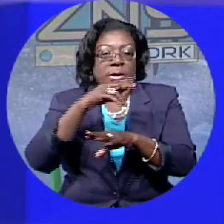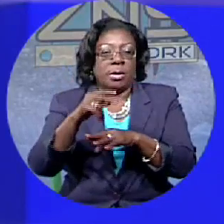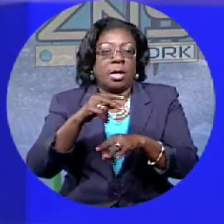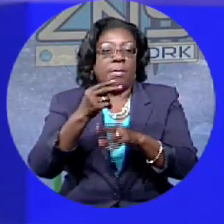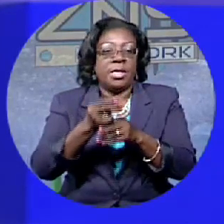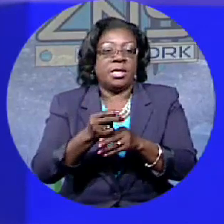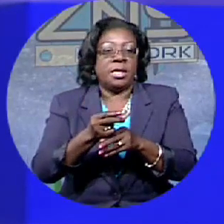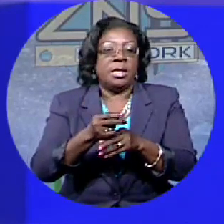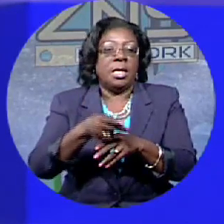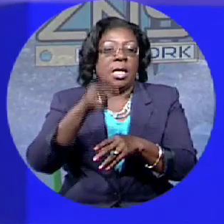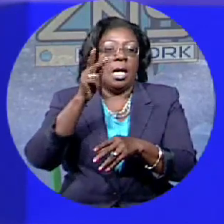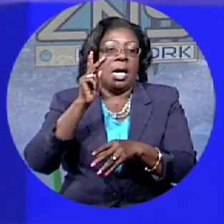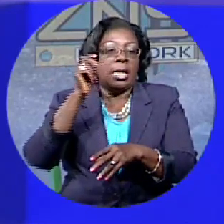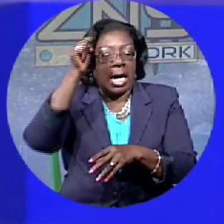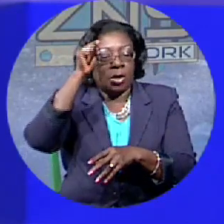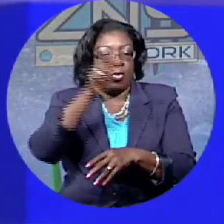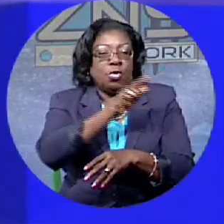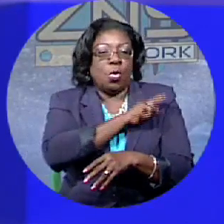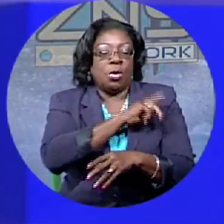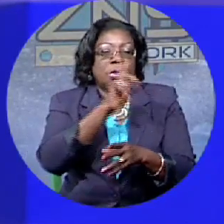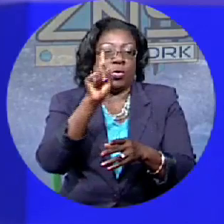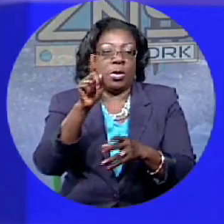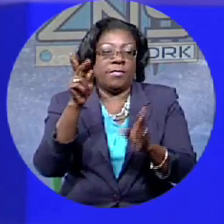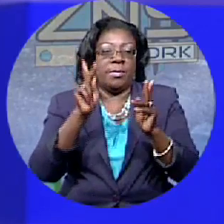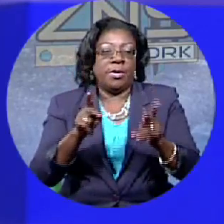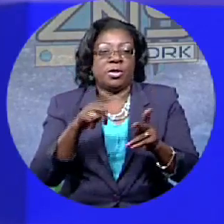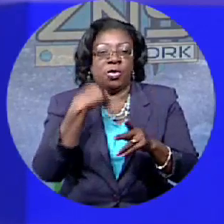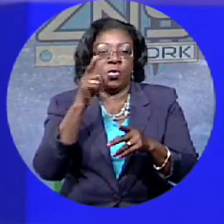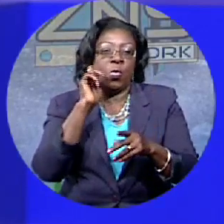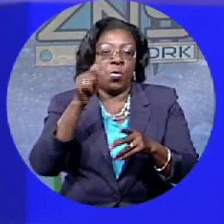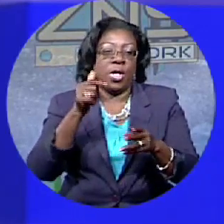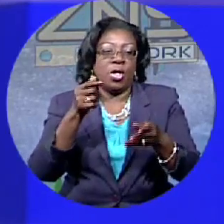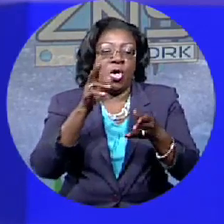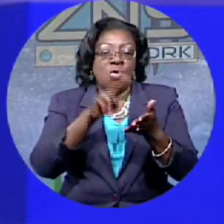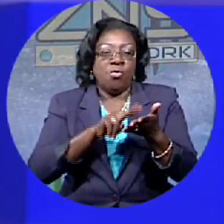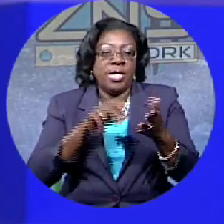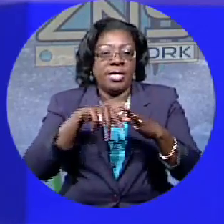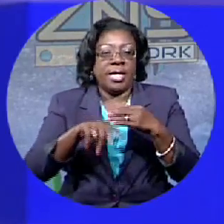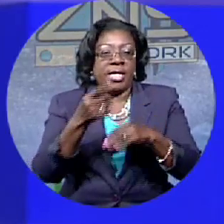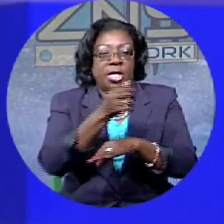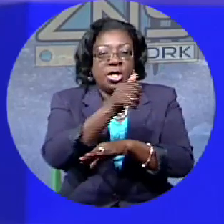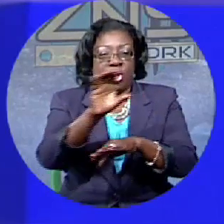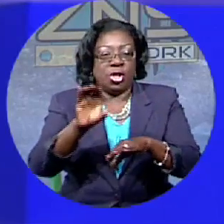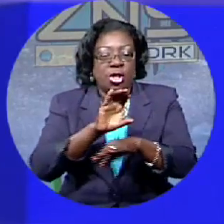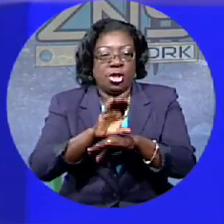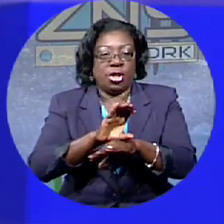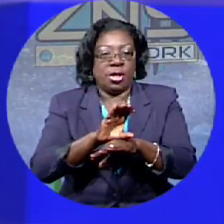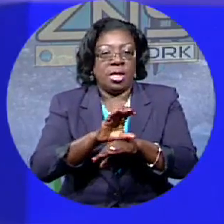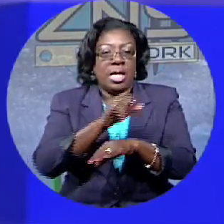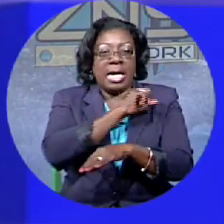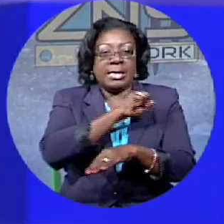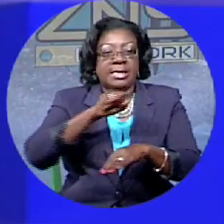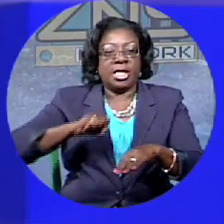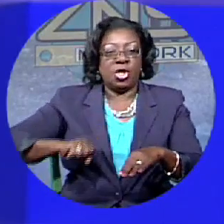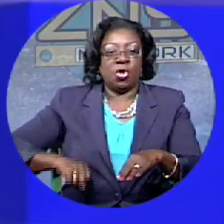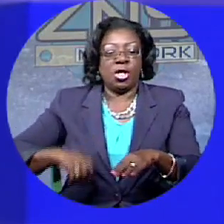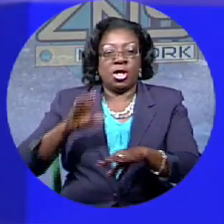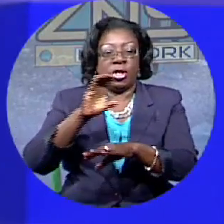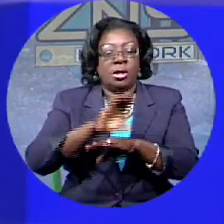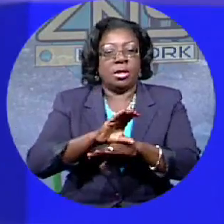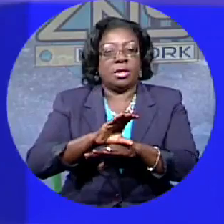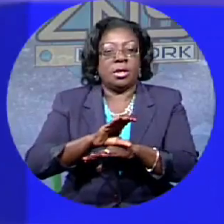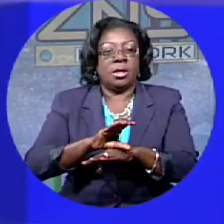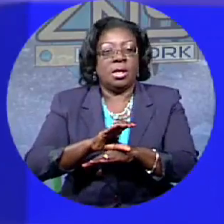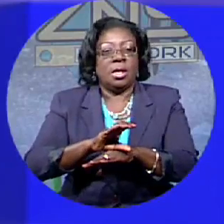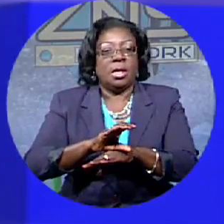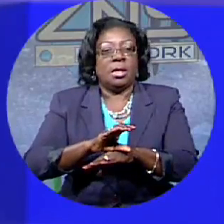Keith Bethel, and our very own Andrew Knowles. Andrew is the youngest person to be commissioned as lay reader at St. George's. Bishop Boyd said the men have